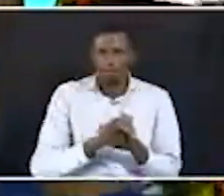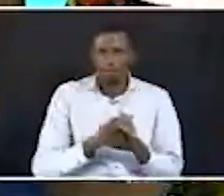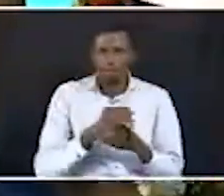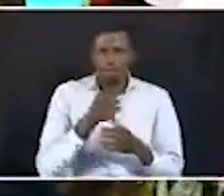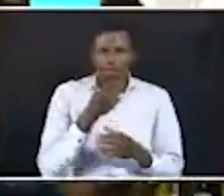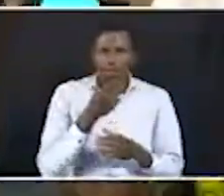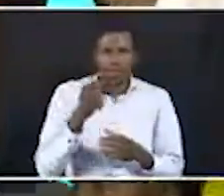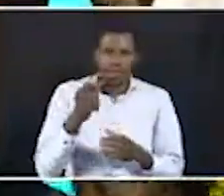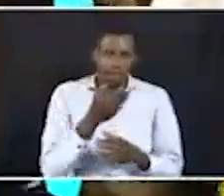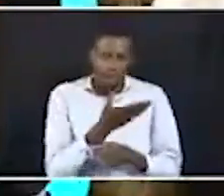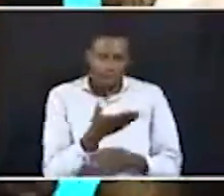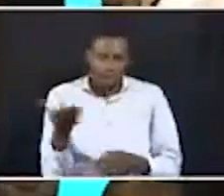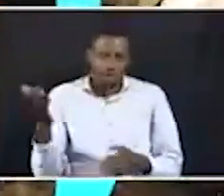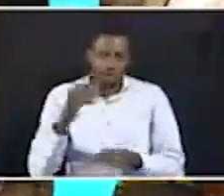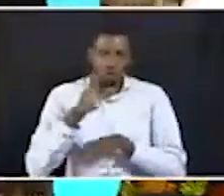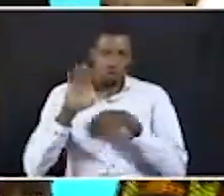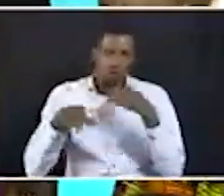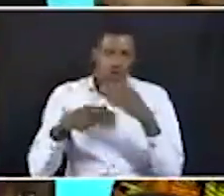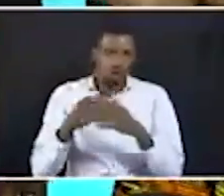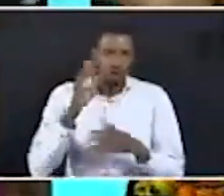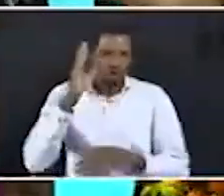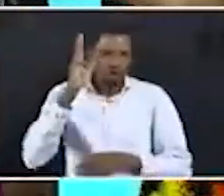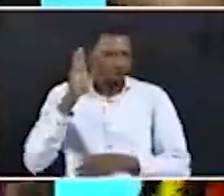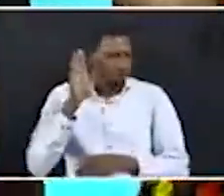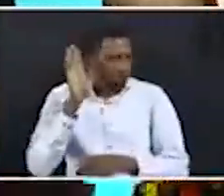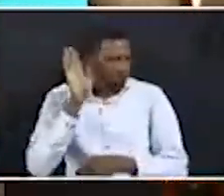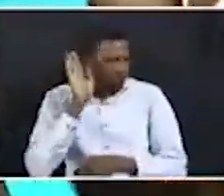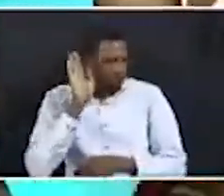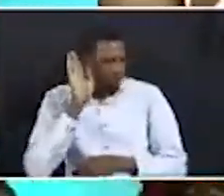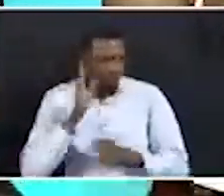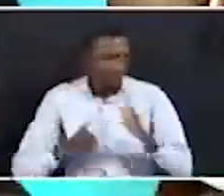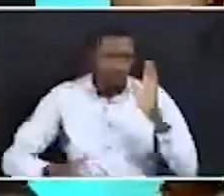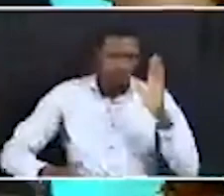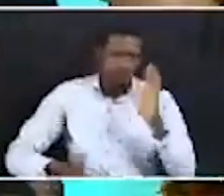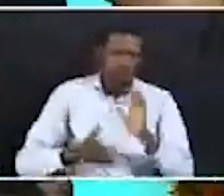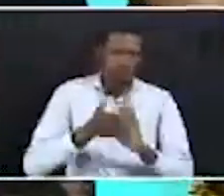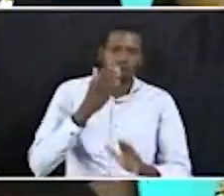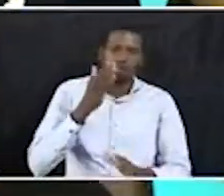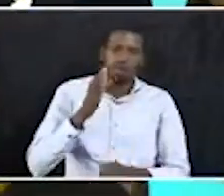skies. They all shall swiftly